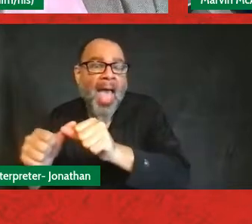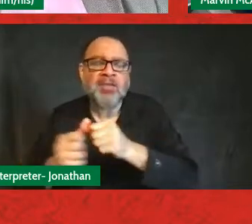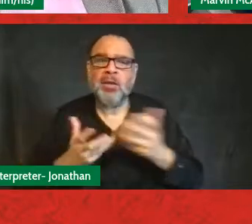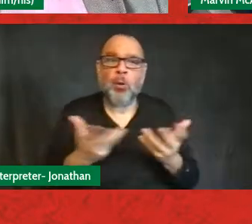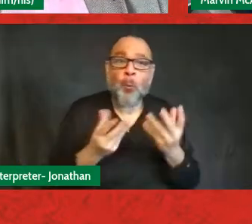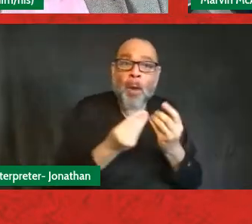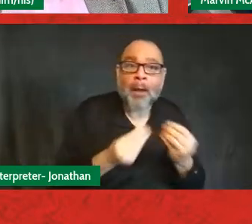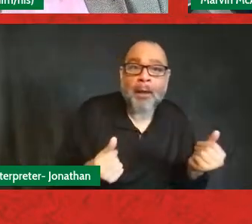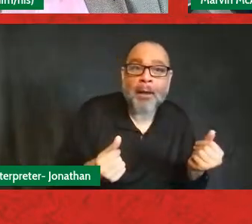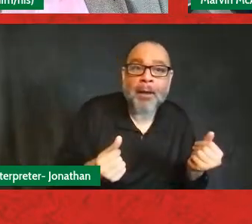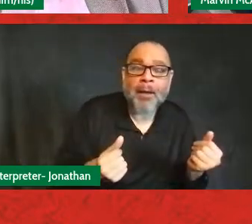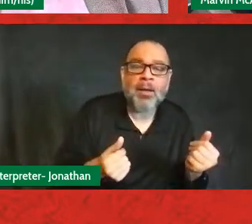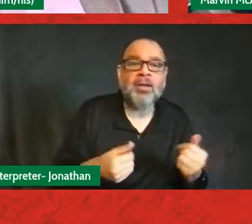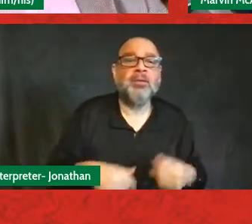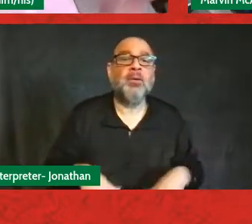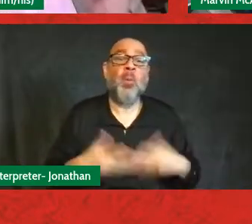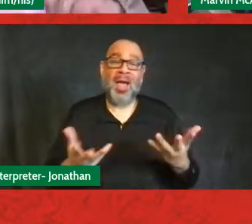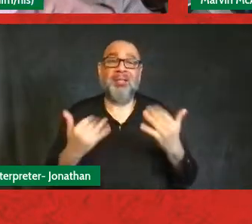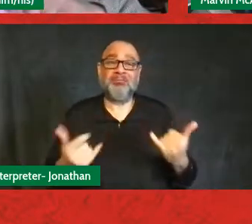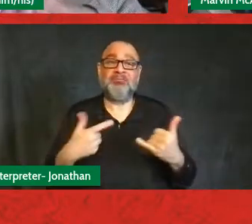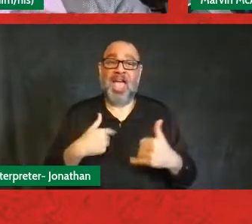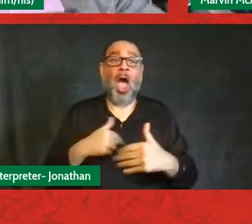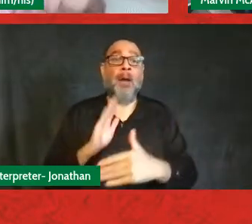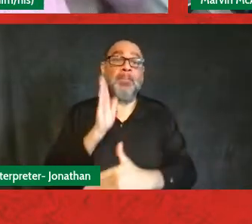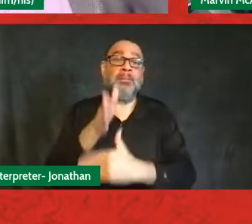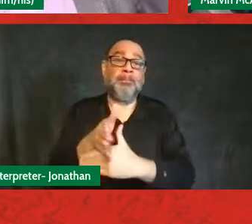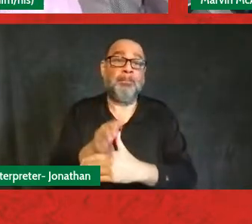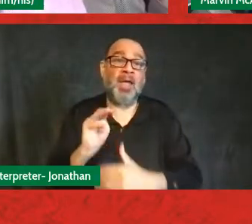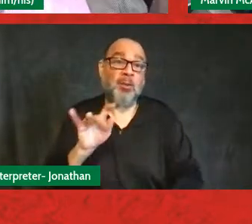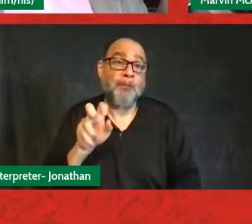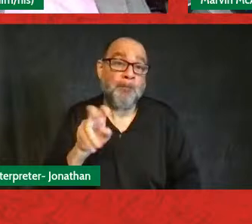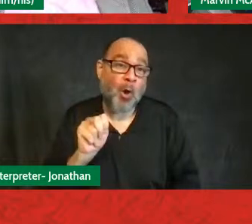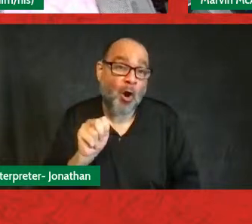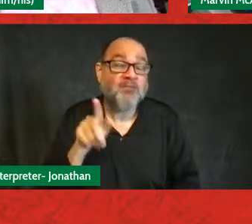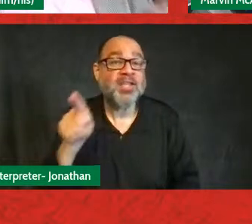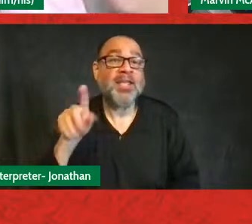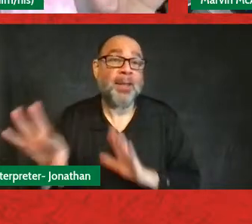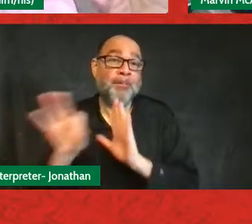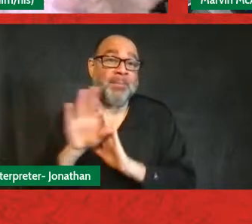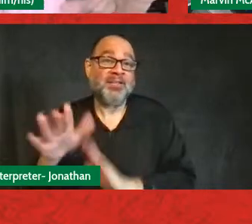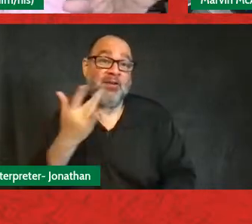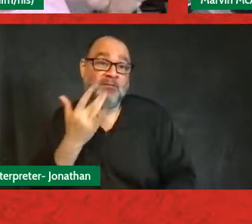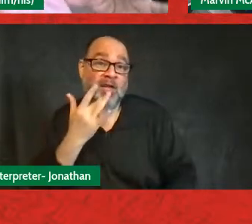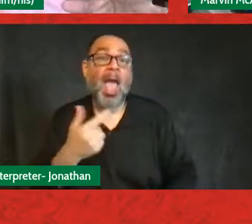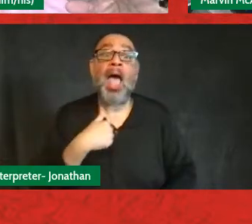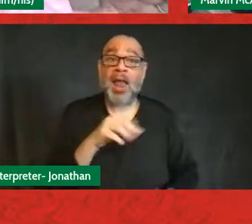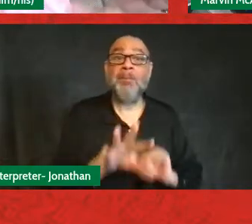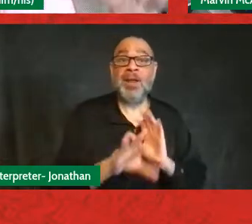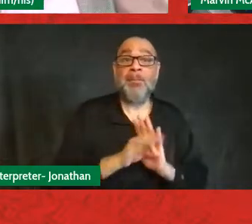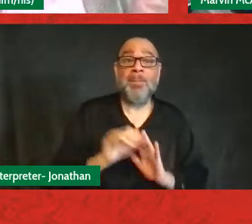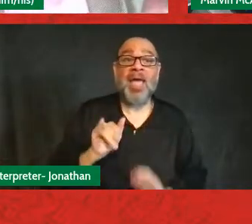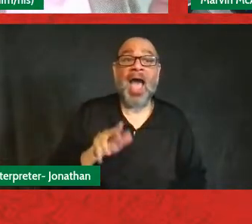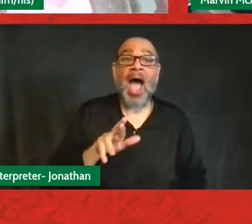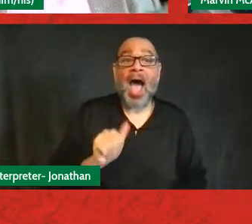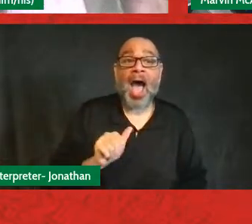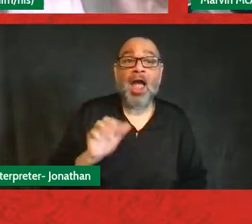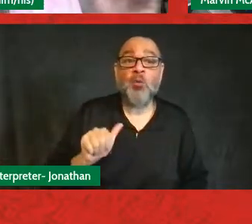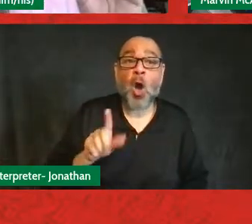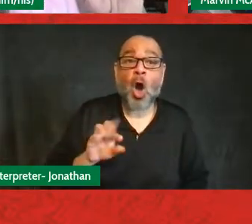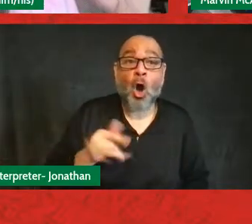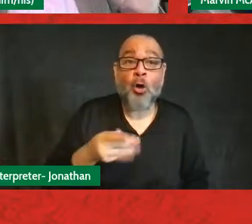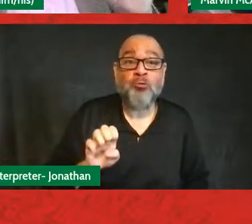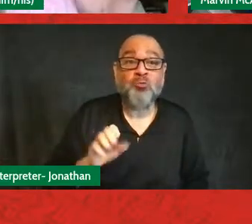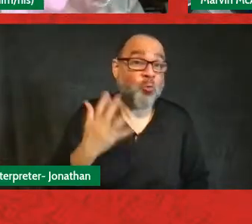Well, I'm gonna mess with Marvin now because he picked his favorite, but I'm gonna pick Ira Aldridge. And the reason I'm gonna go with Ira, just so you know,